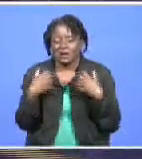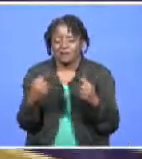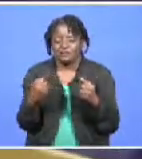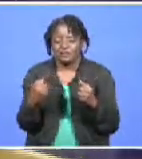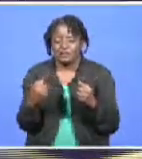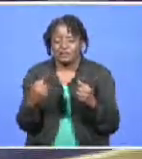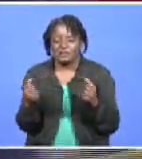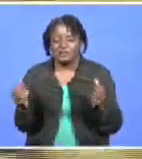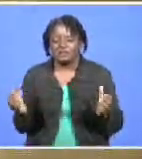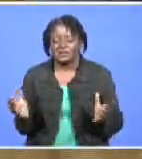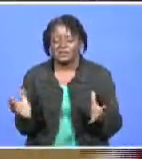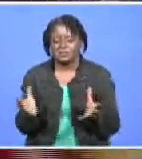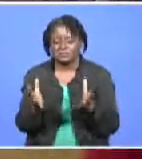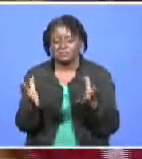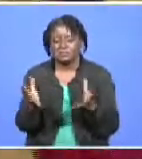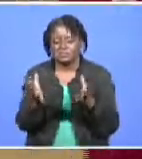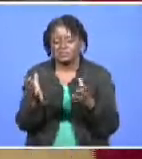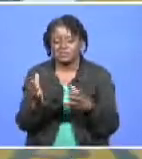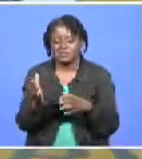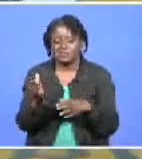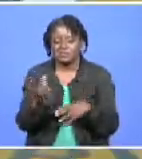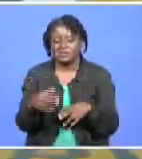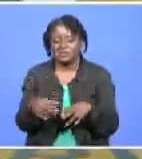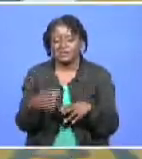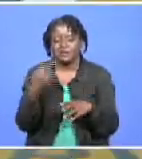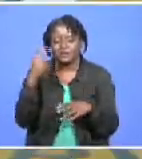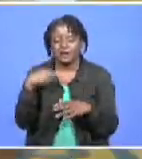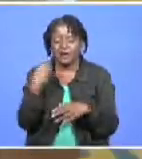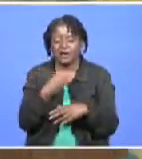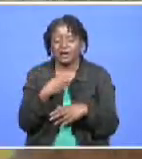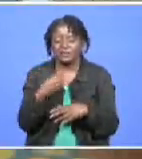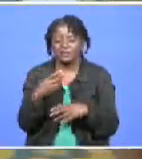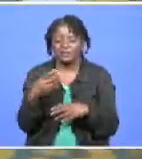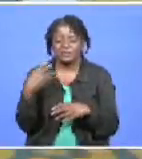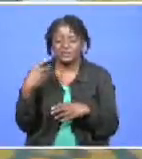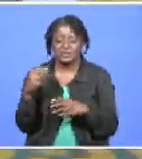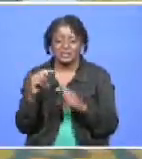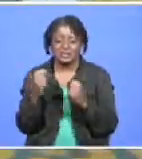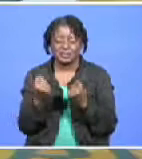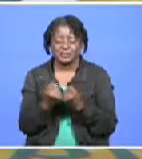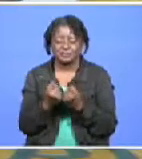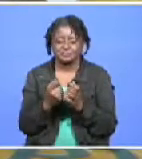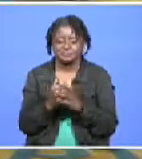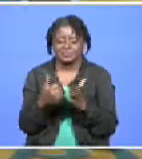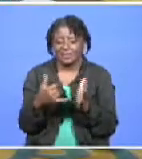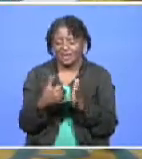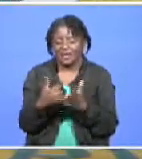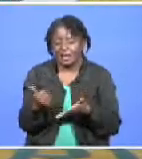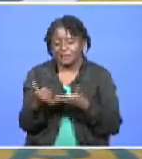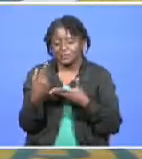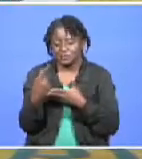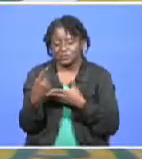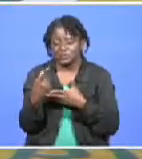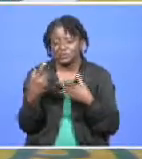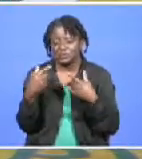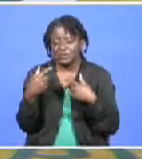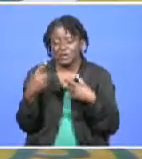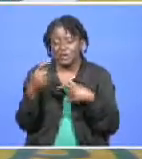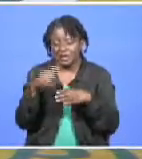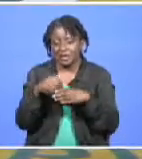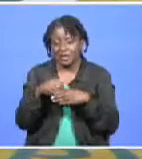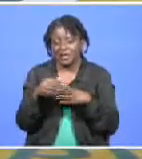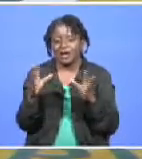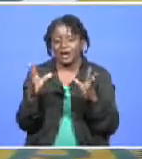back to non-conference play. Having to play 3 games in 4 days really helps you when you get to the conference tournament, because in order to win the conference, you have to